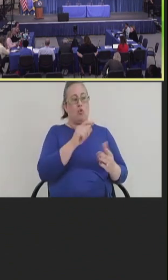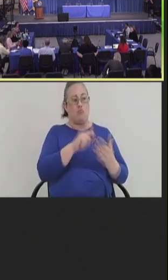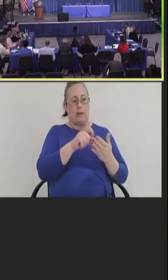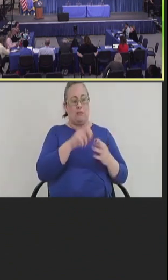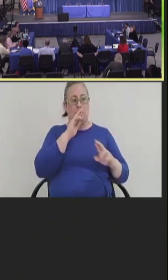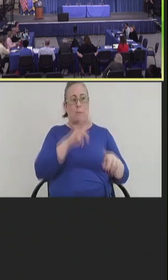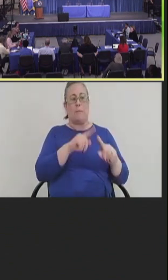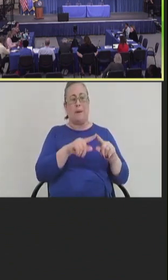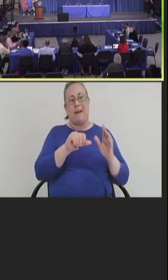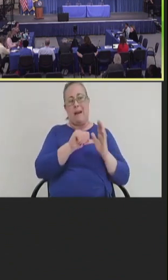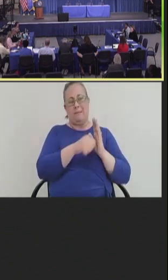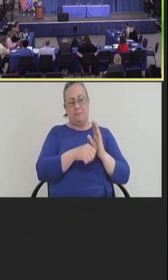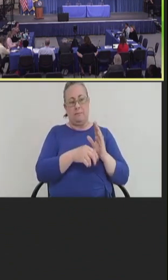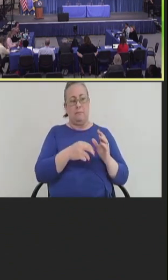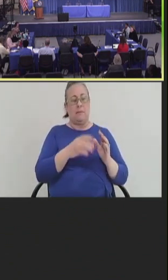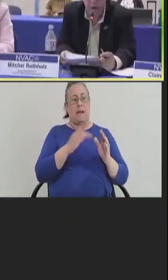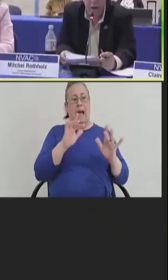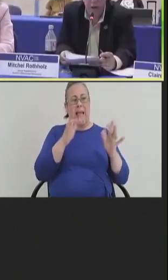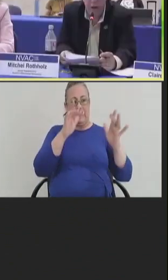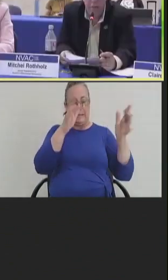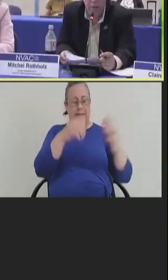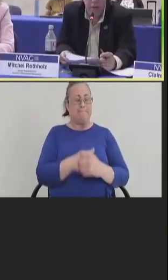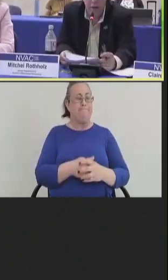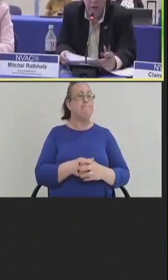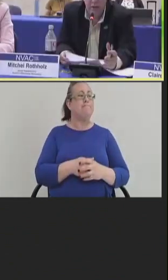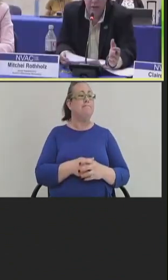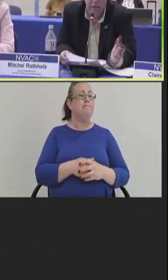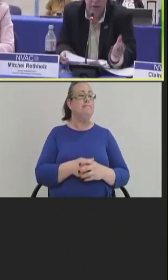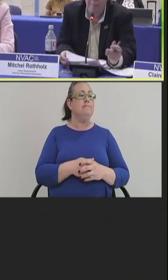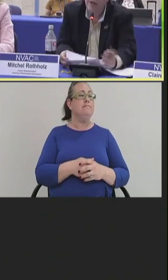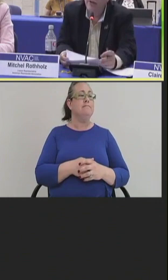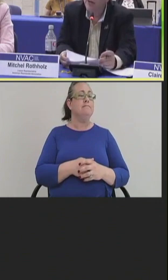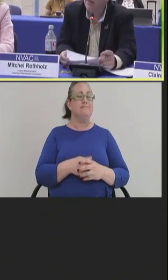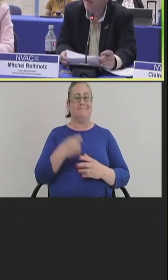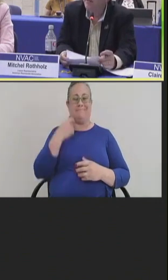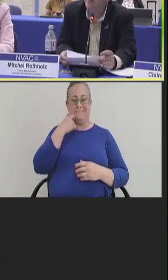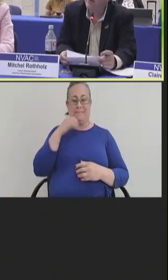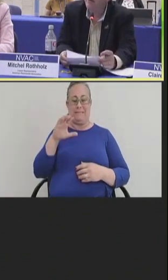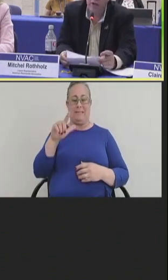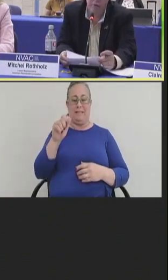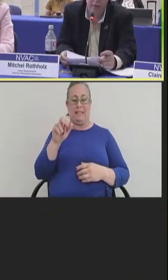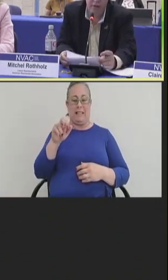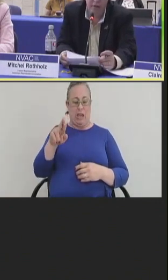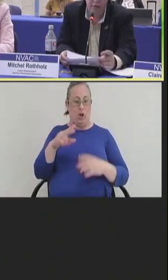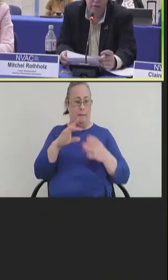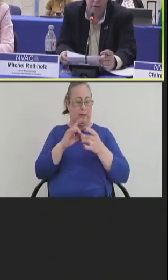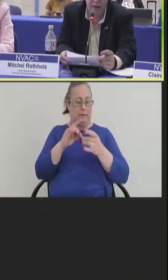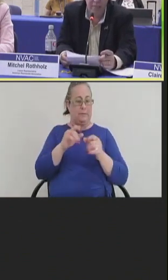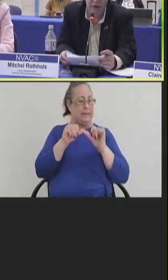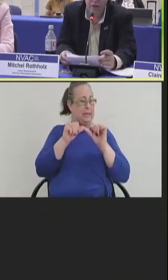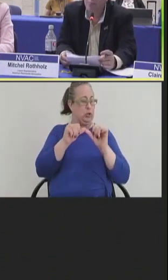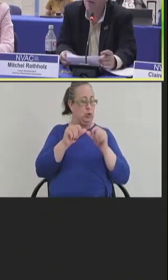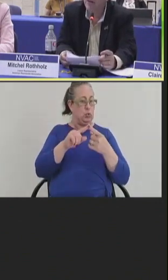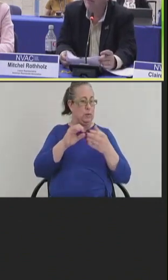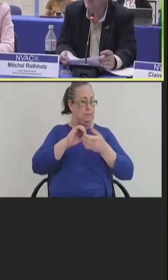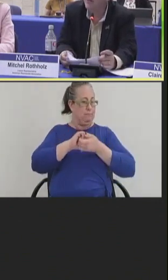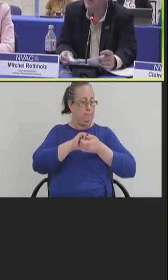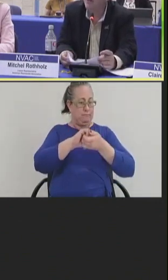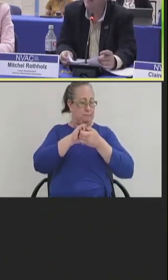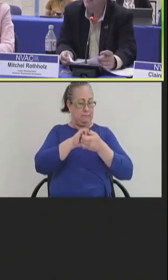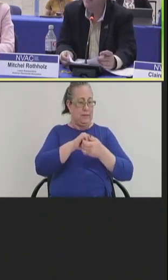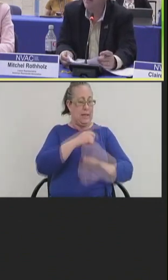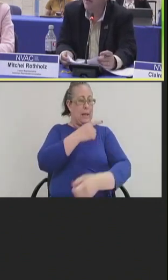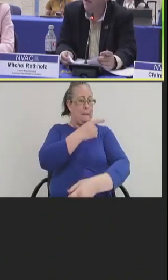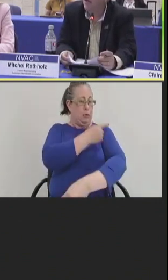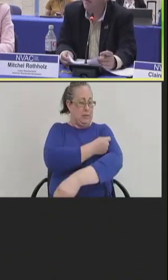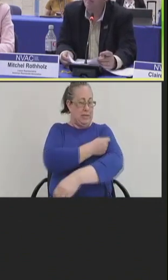highlights of what's in the report. As Claire mentioned, we are continuing to do collaboration among the immunization